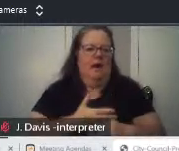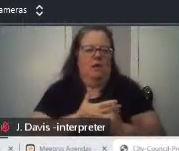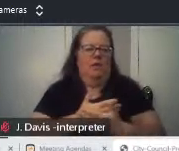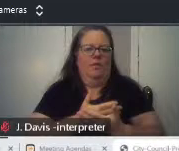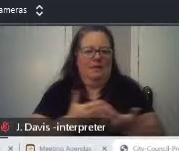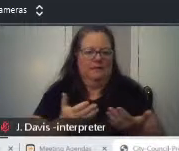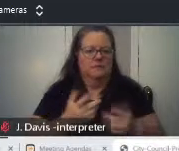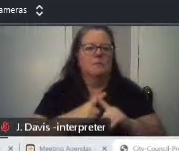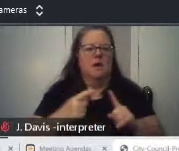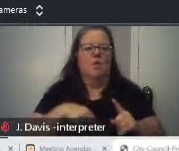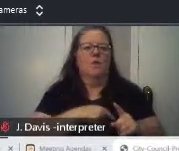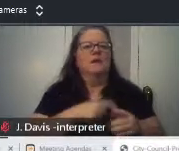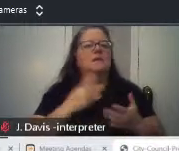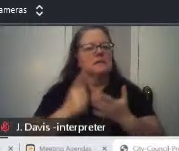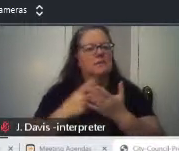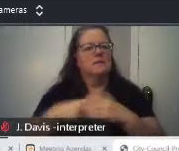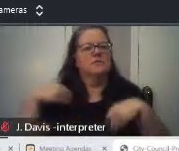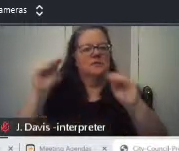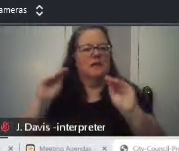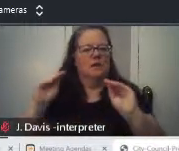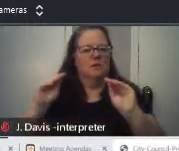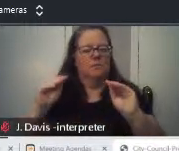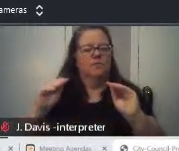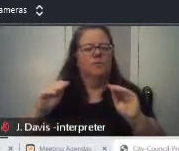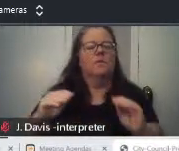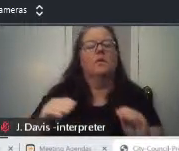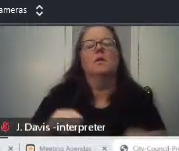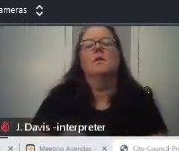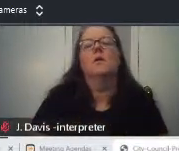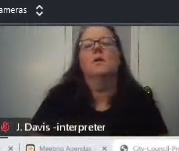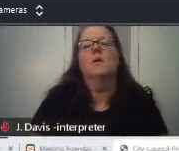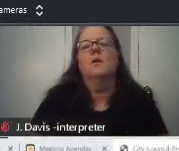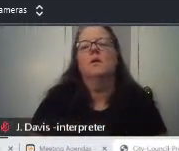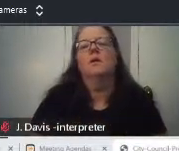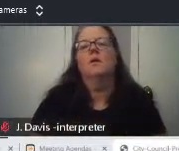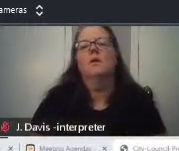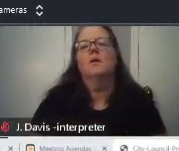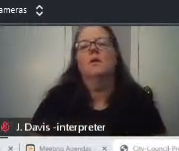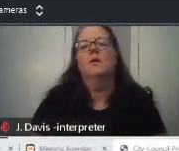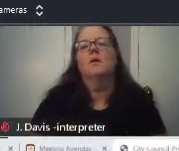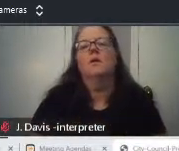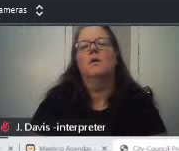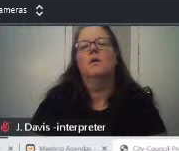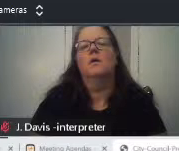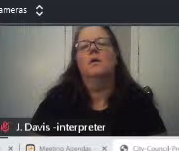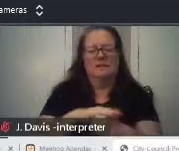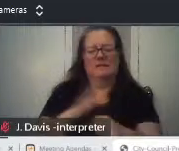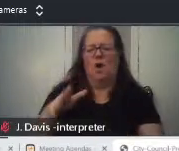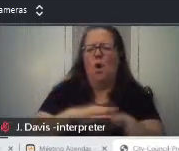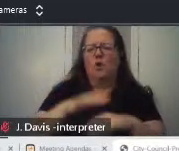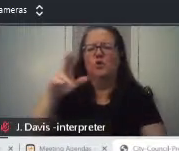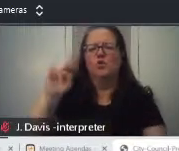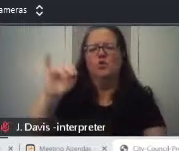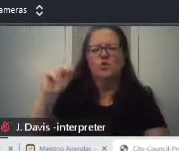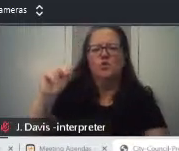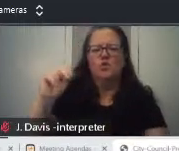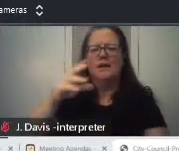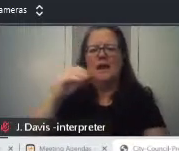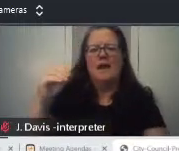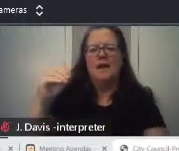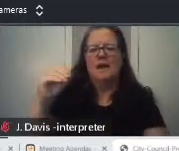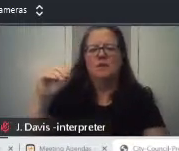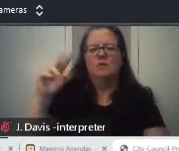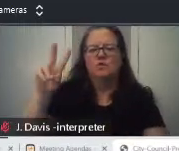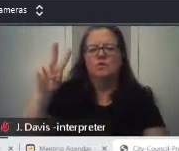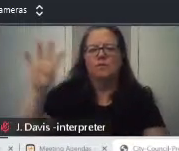And so to Bilbo, you know, the comment was like the neighborhood went that way. I mean, hell, it's at Union Avenue in 240 next to